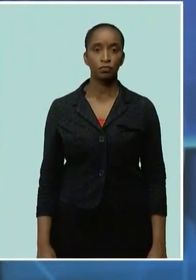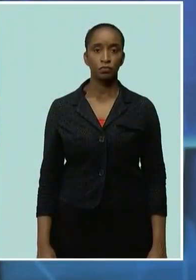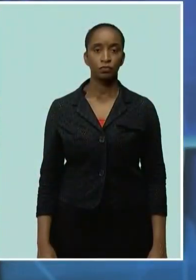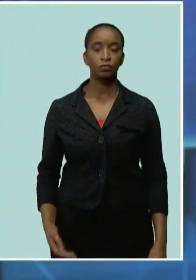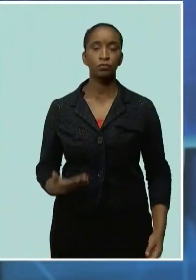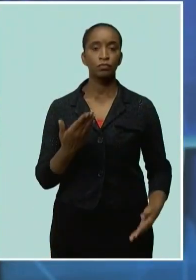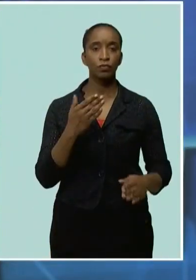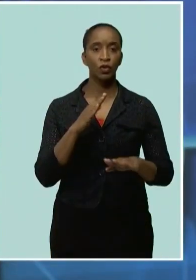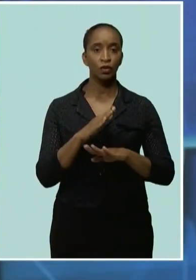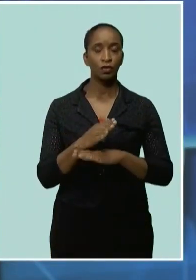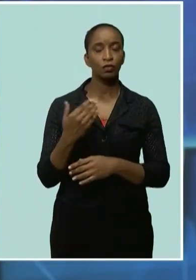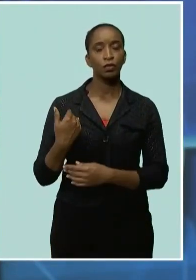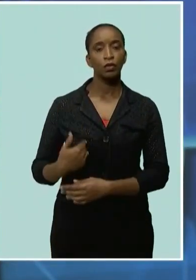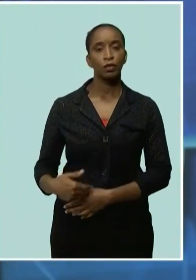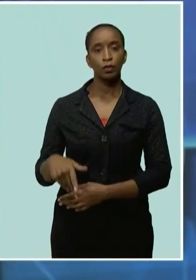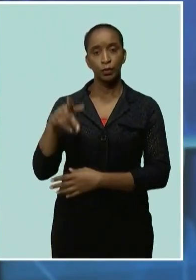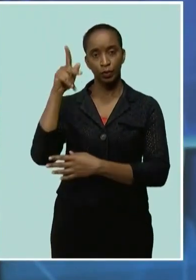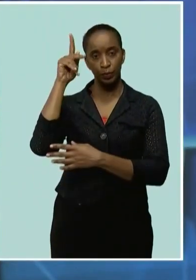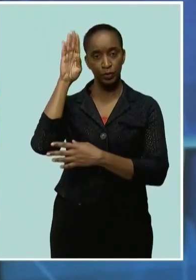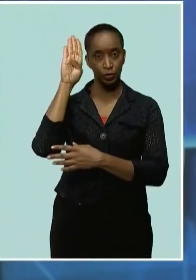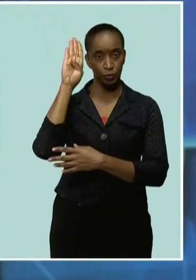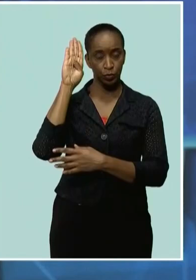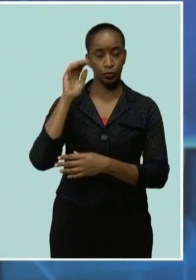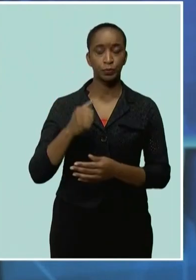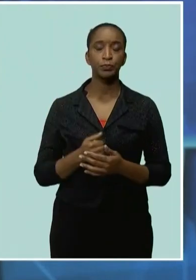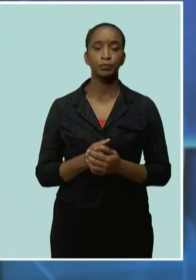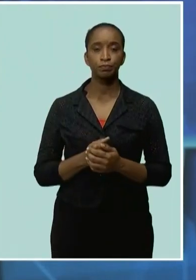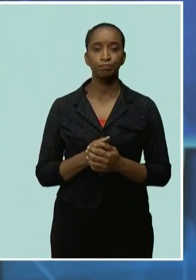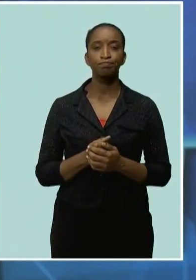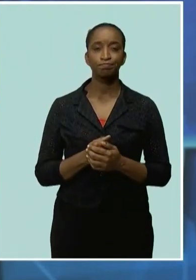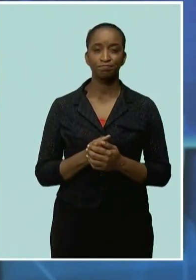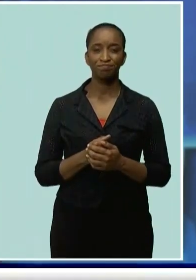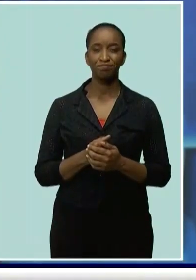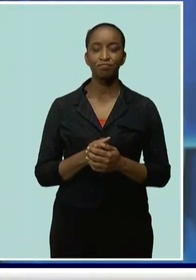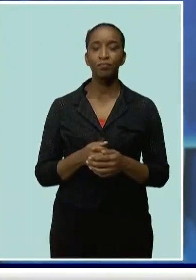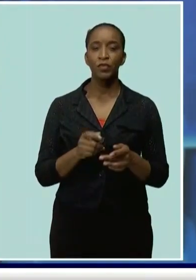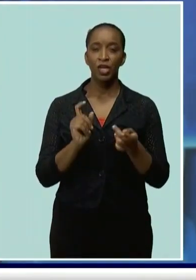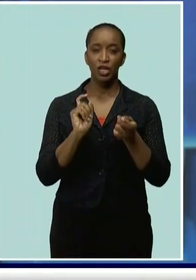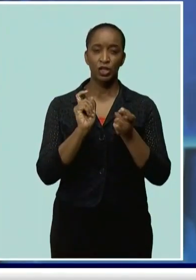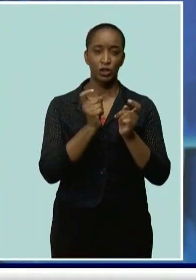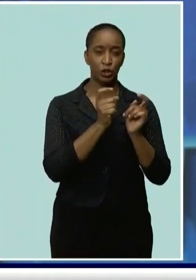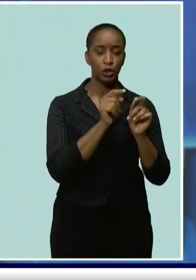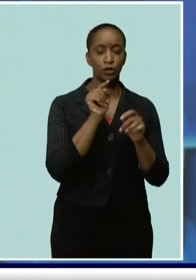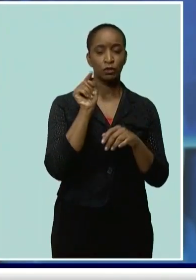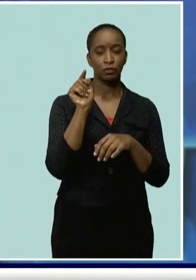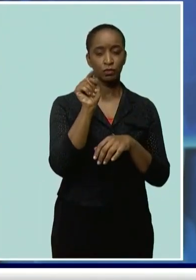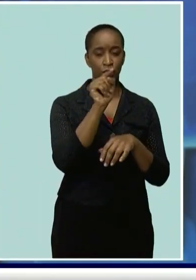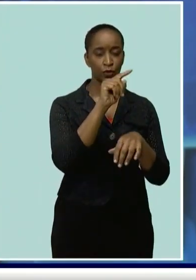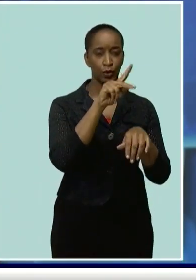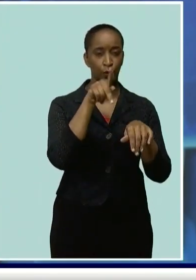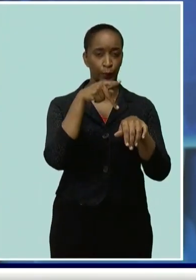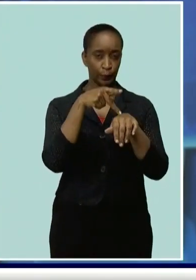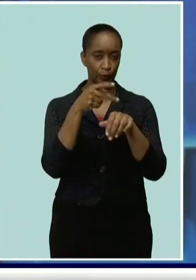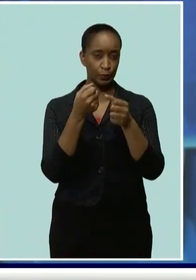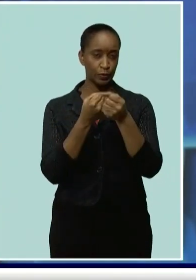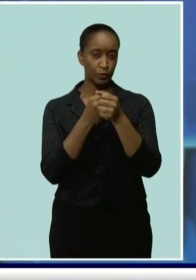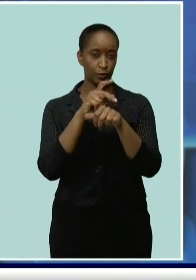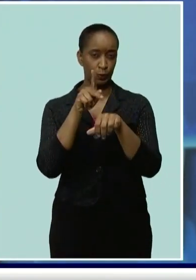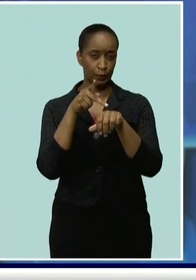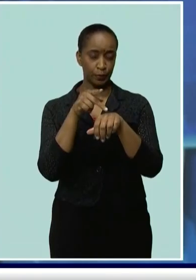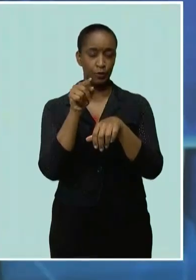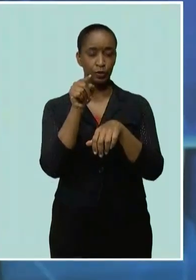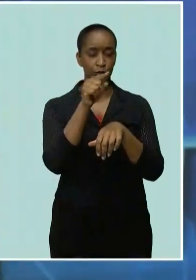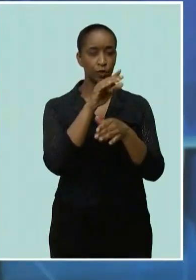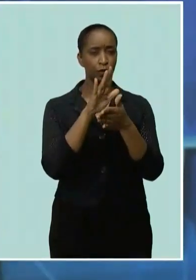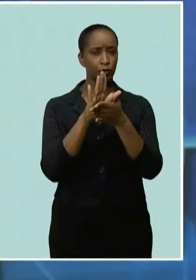Good evening, I'm Pearson Boeing. Last-minute changes to the top management at several schools caused some concern during what